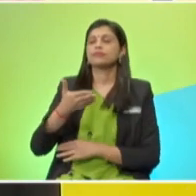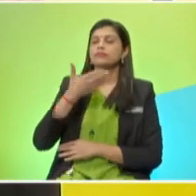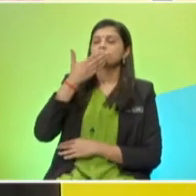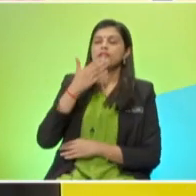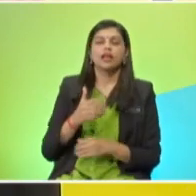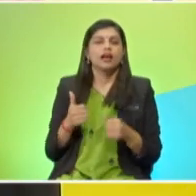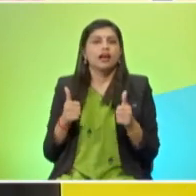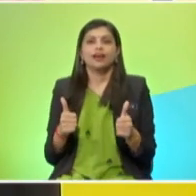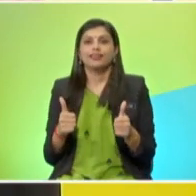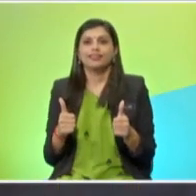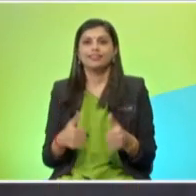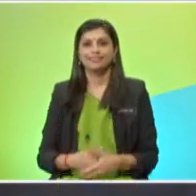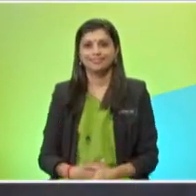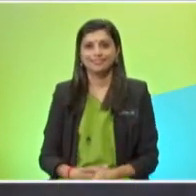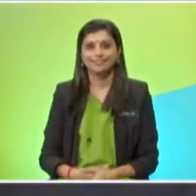great. Yeah.